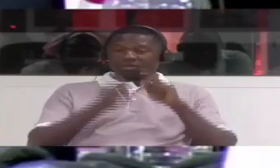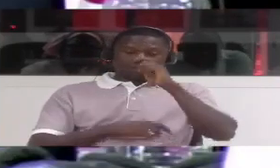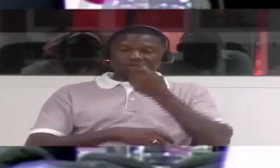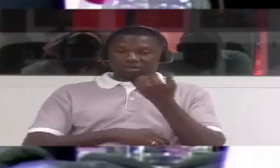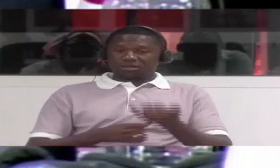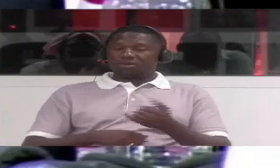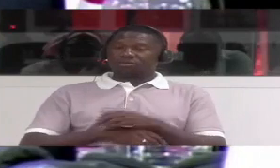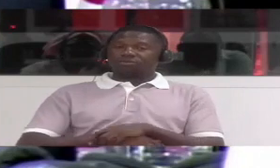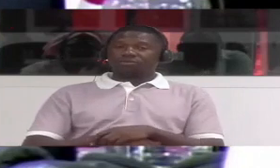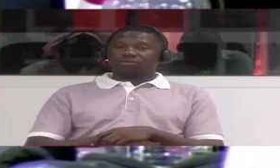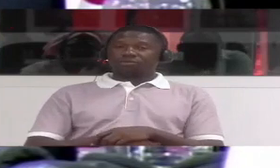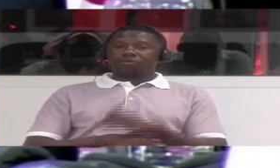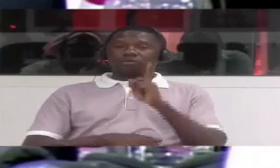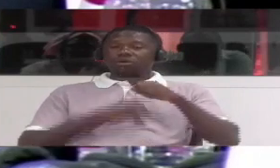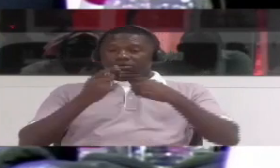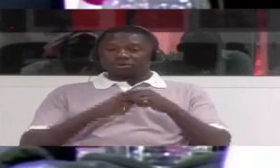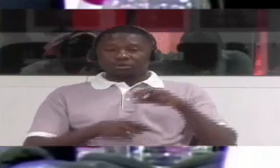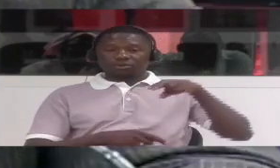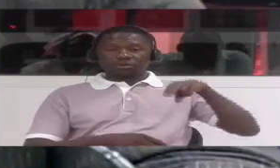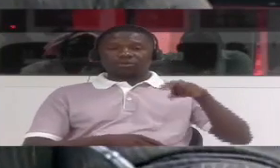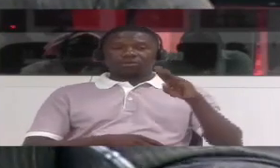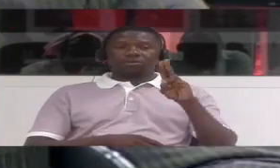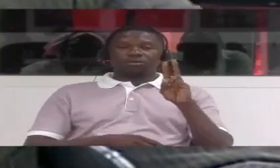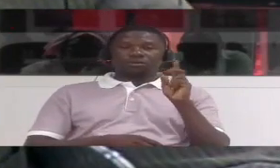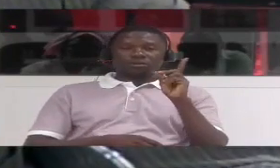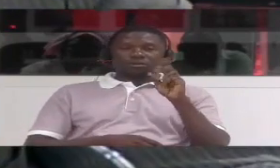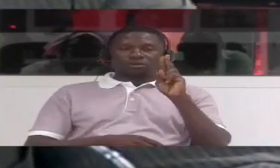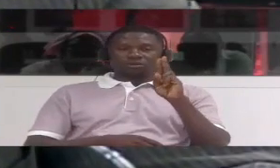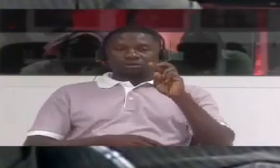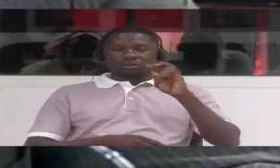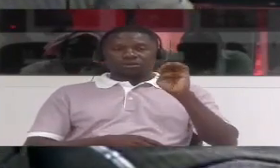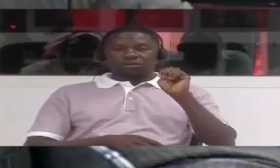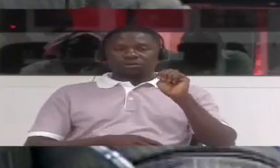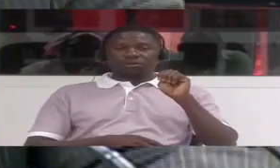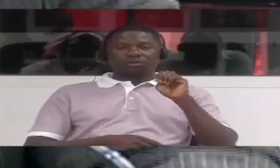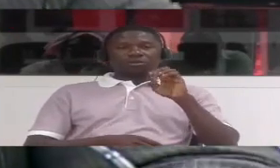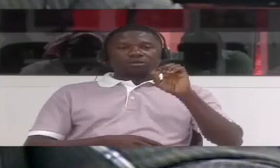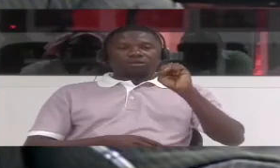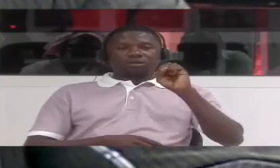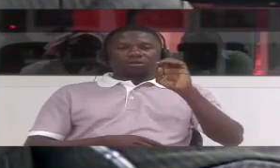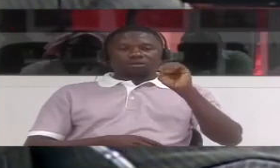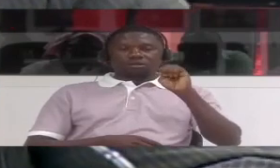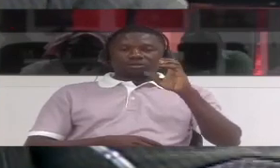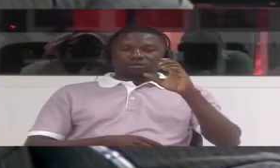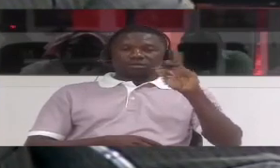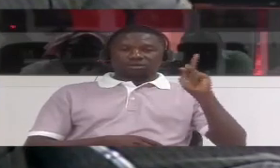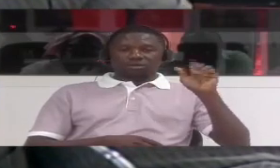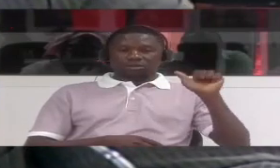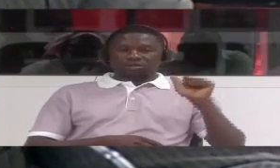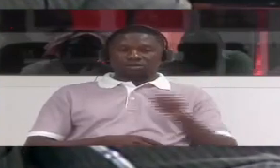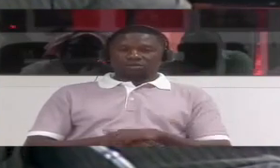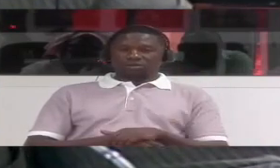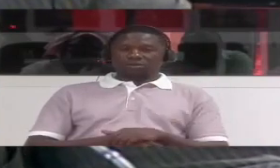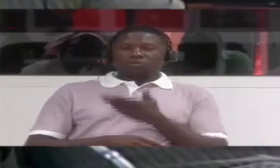What about Mr. Nuruseka? Do you know where he is presently? In fact, I saw Nuruseka 5 days, is